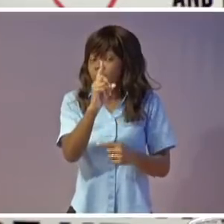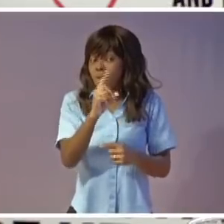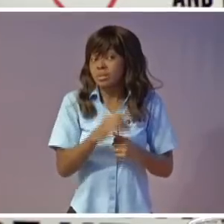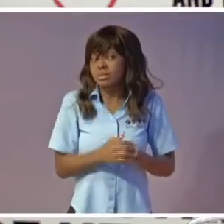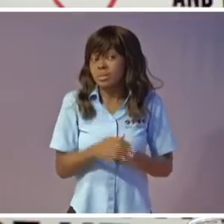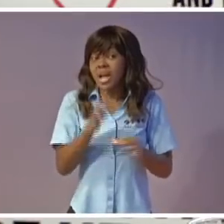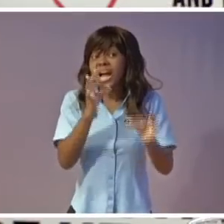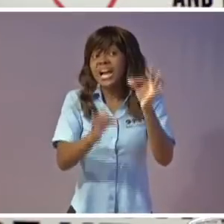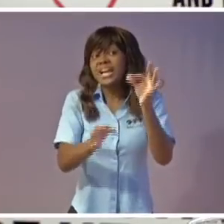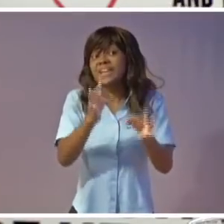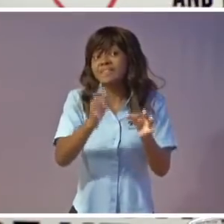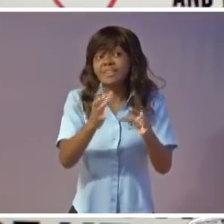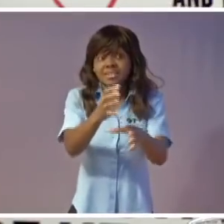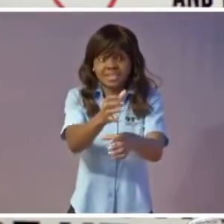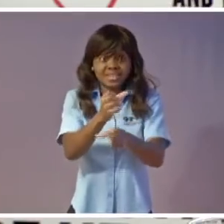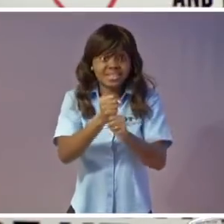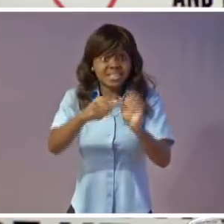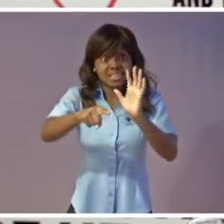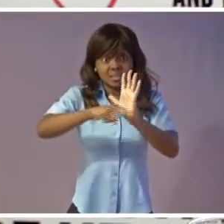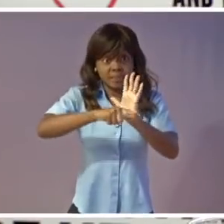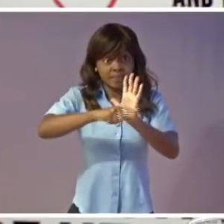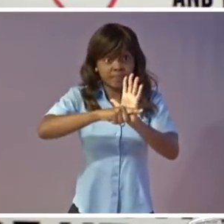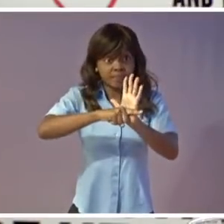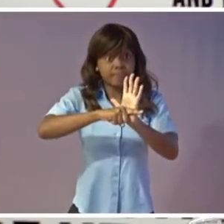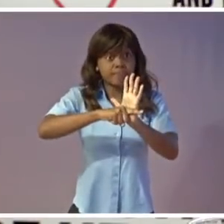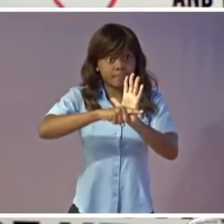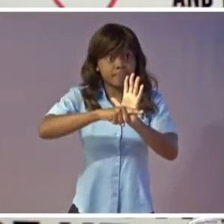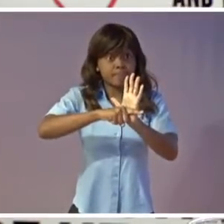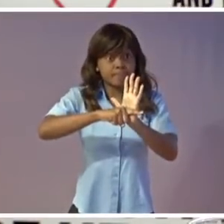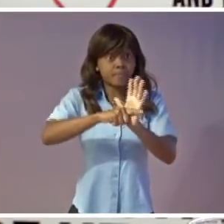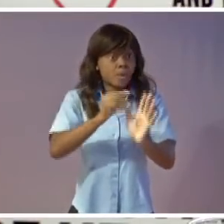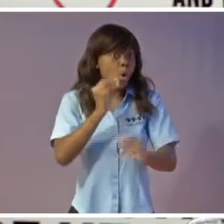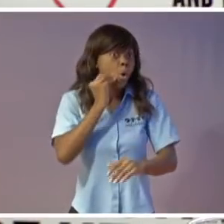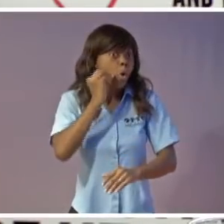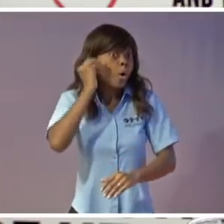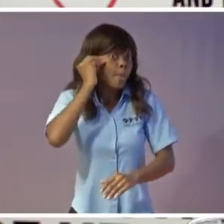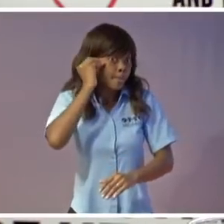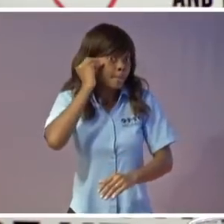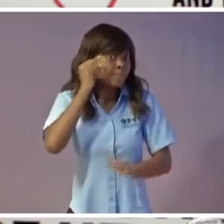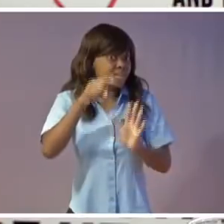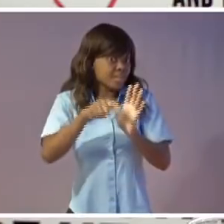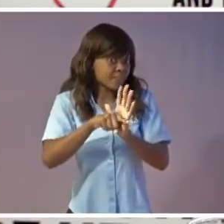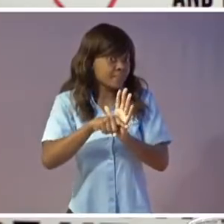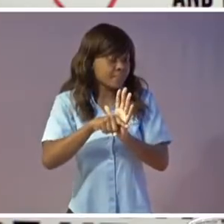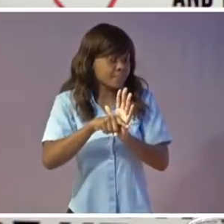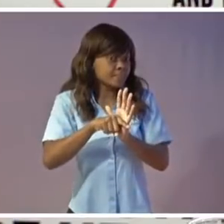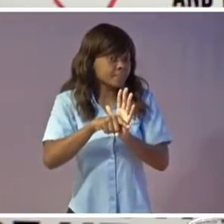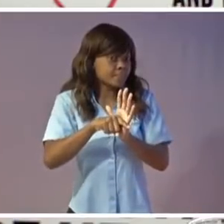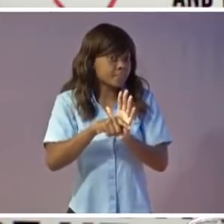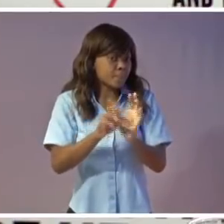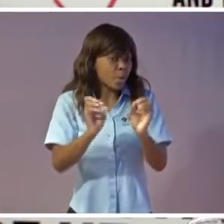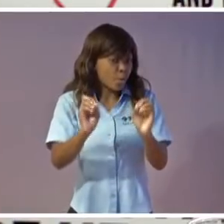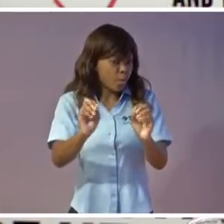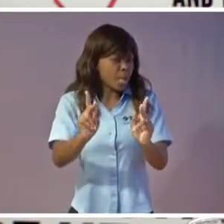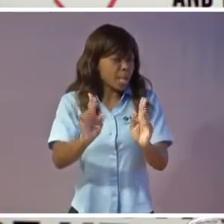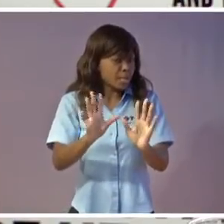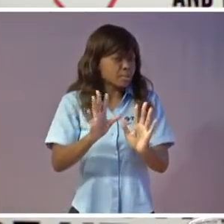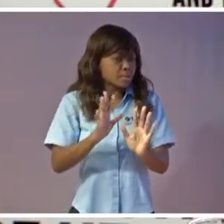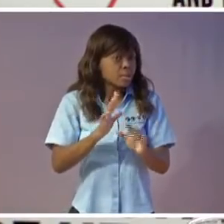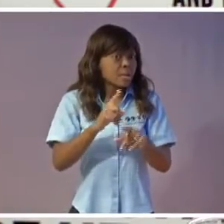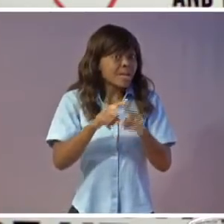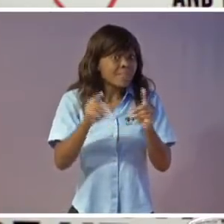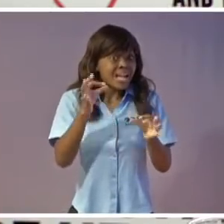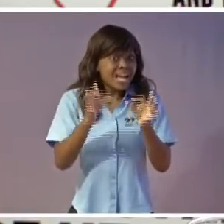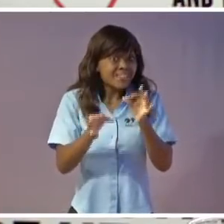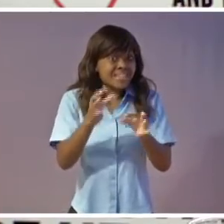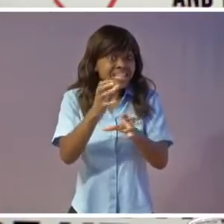PCR. And that is the global practice around the world. These kits do have a place, but